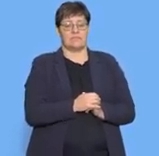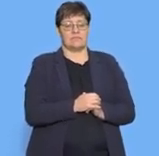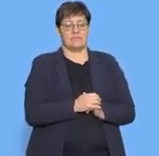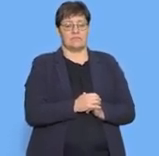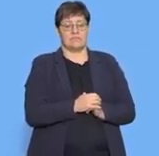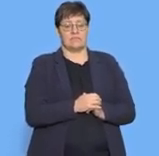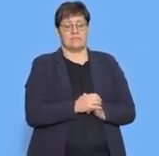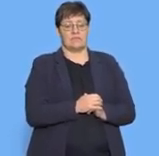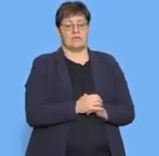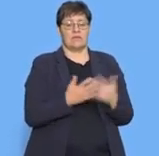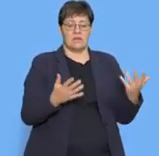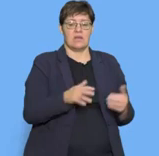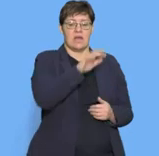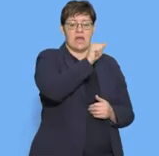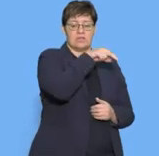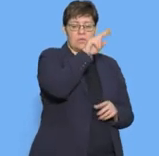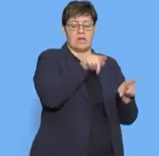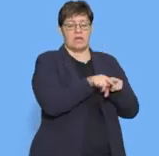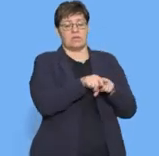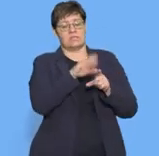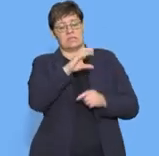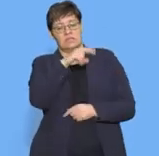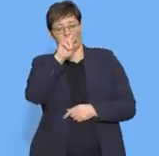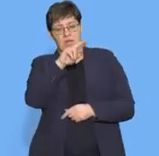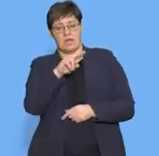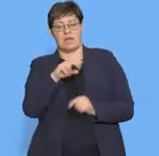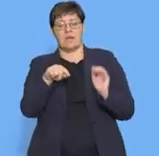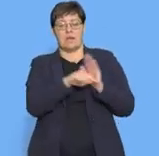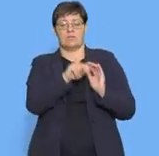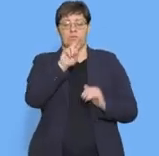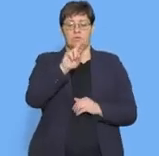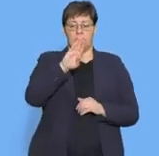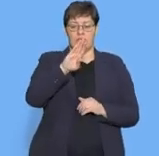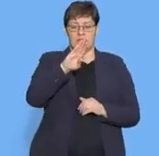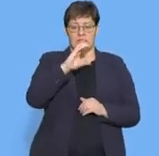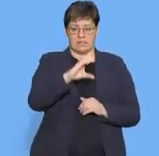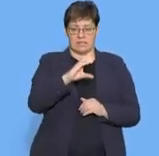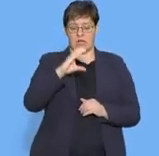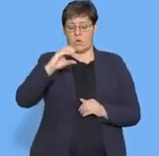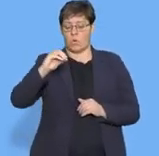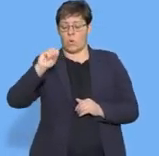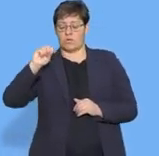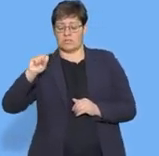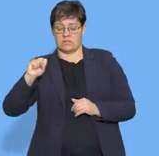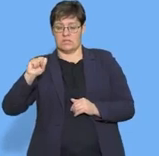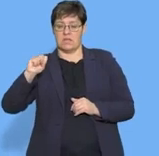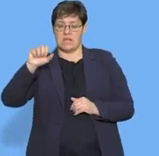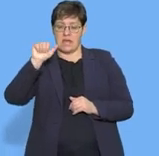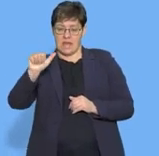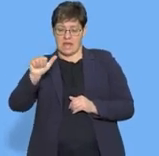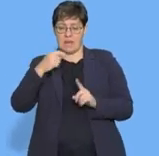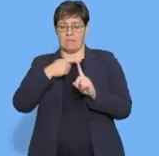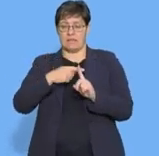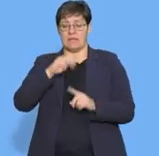Okay, so here's it written slightly neater. A squared is equal to C squared minus 2BC cos A plus B squared. So we're going to take